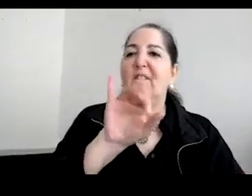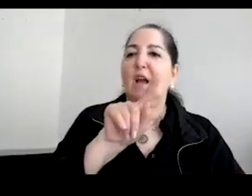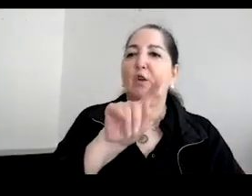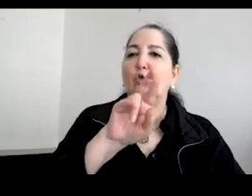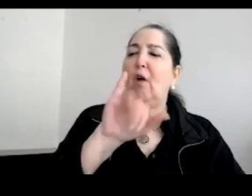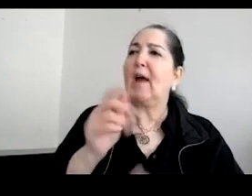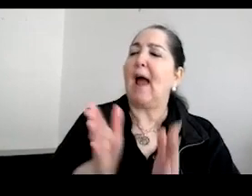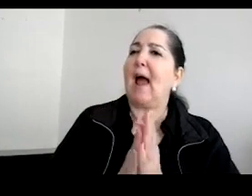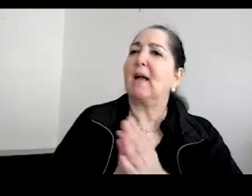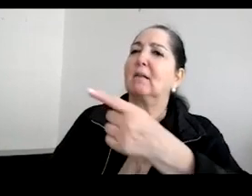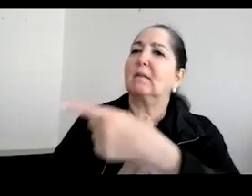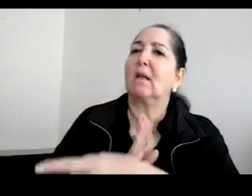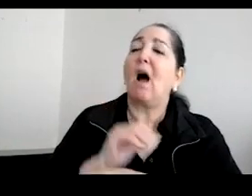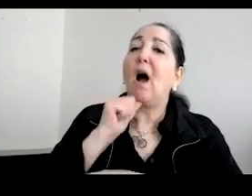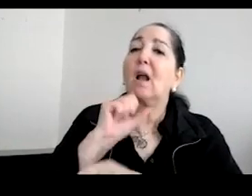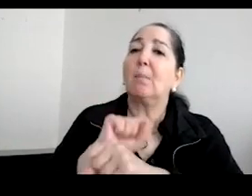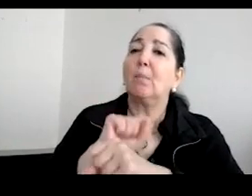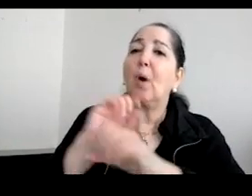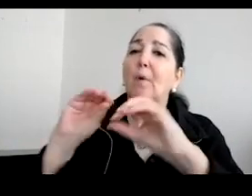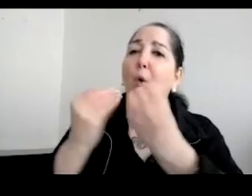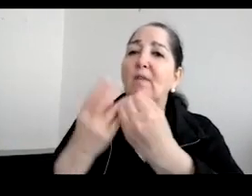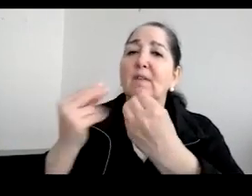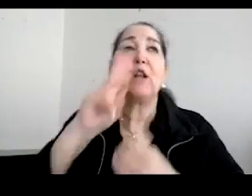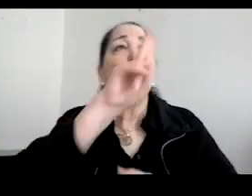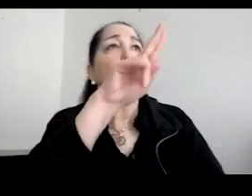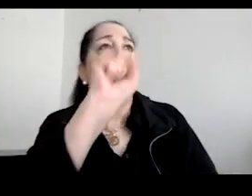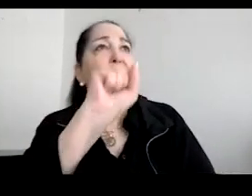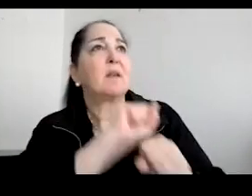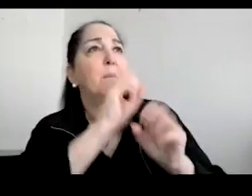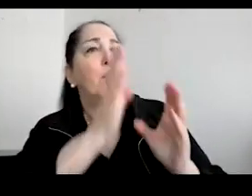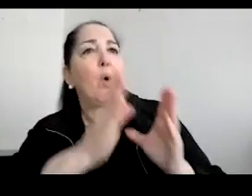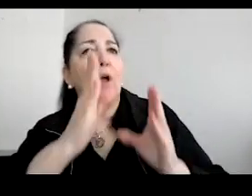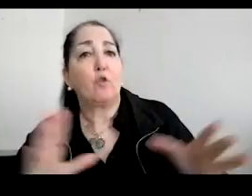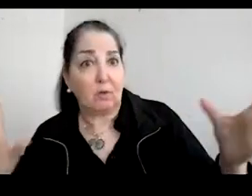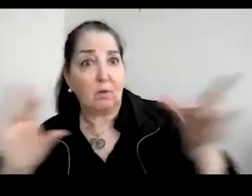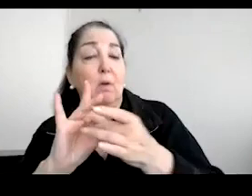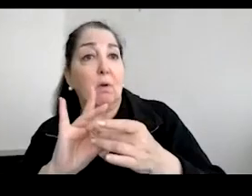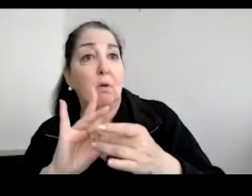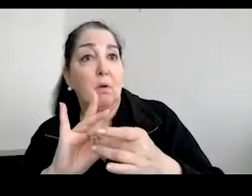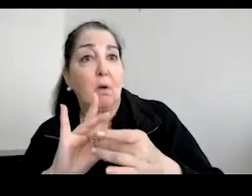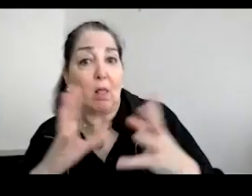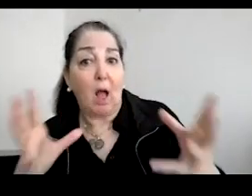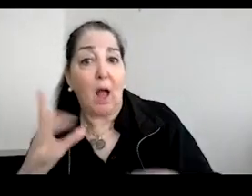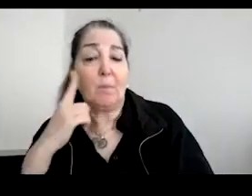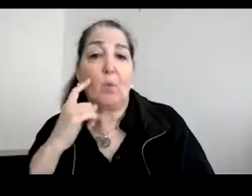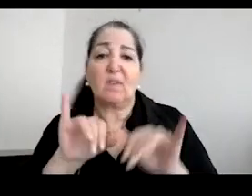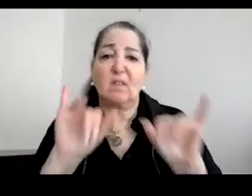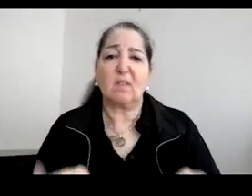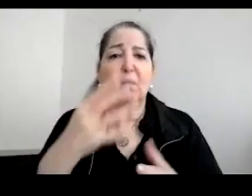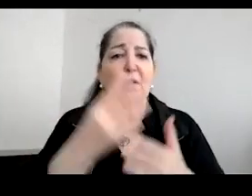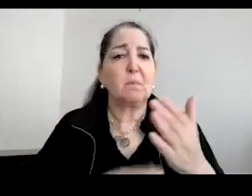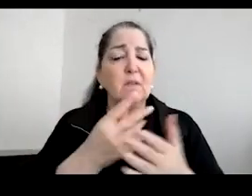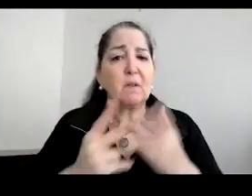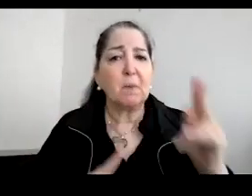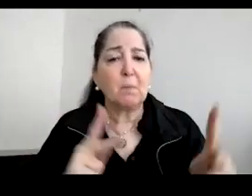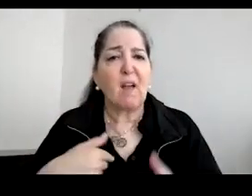closely tied are the unemployment offices and U.S. employers? Since the system is missing a lot of vulnerable people, are there existing privacy